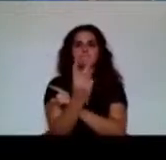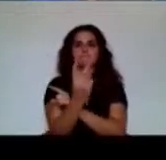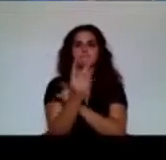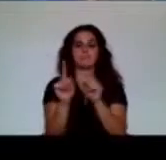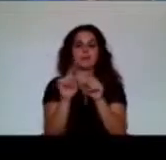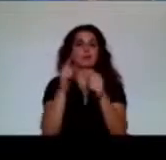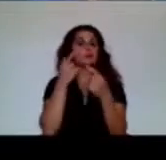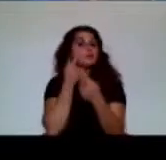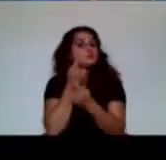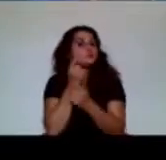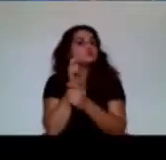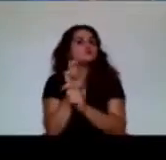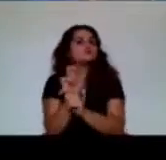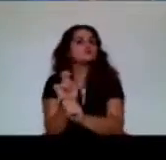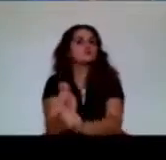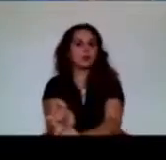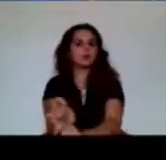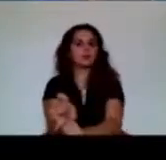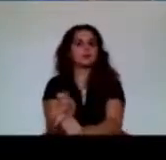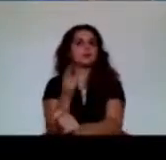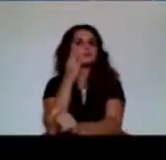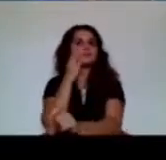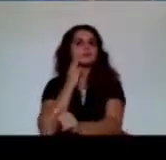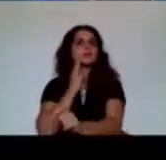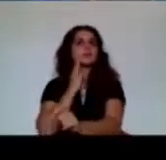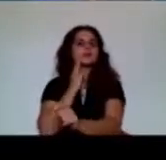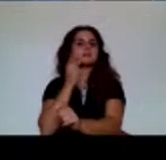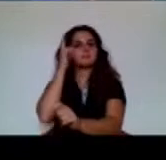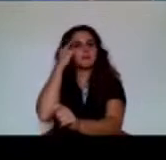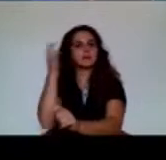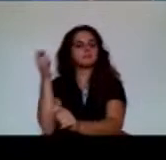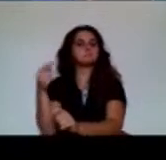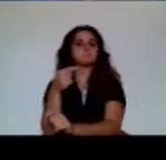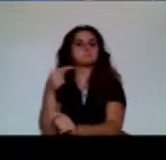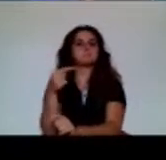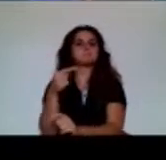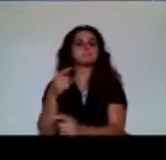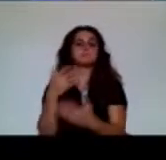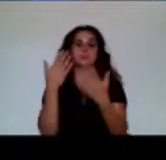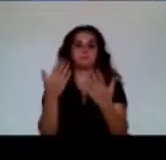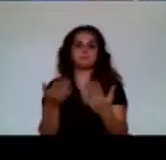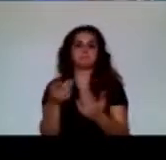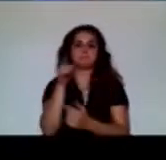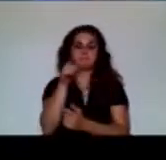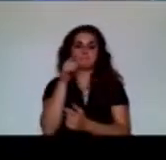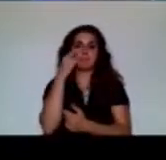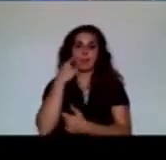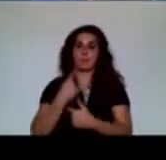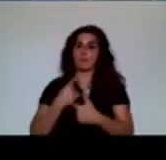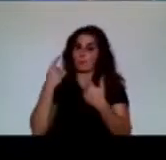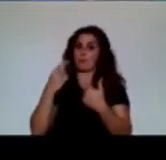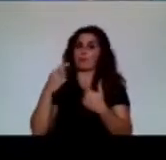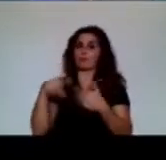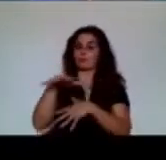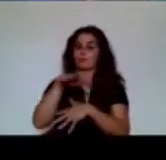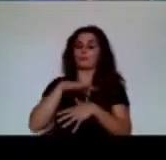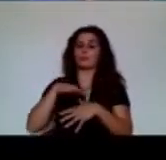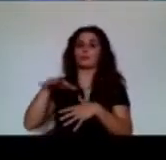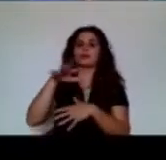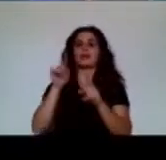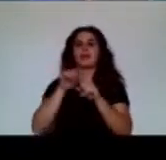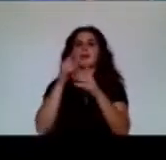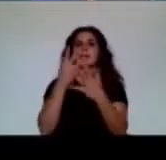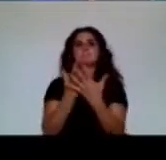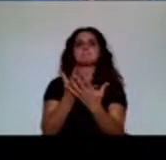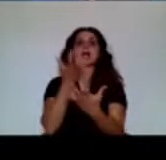hide their racial prejudice. So here, public exposure seems to